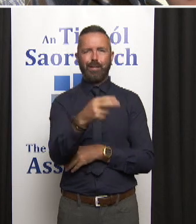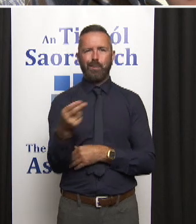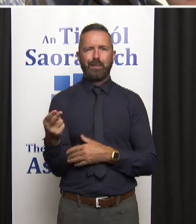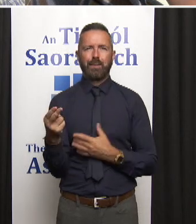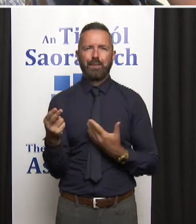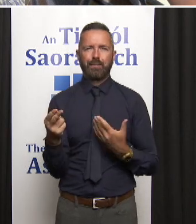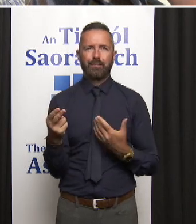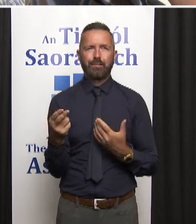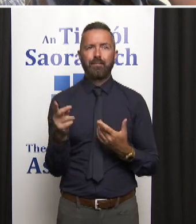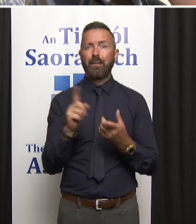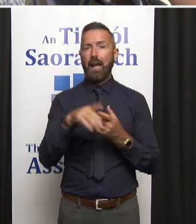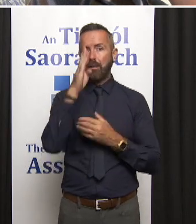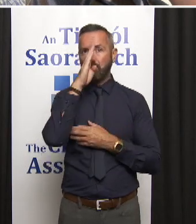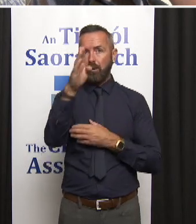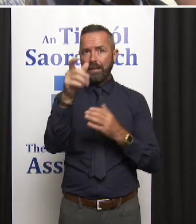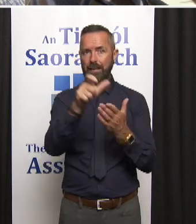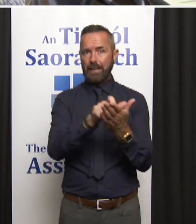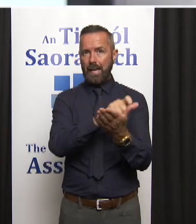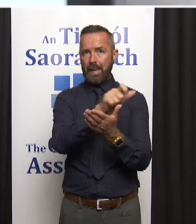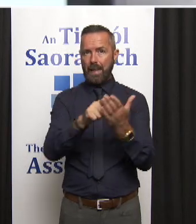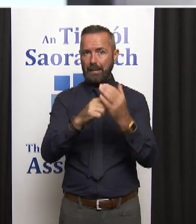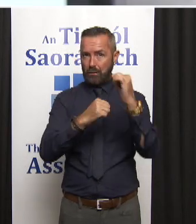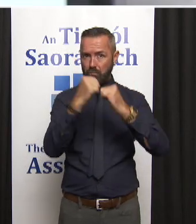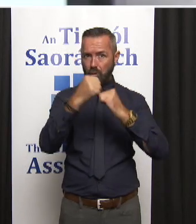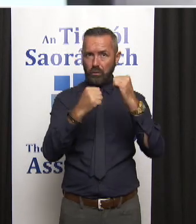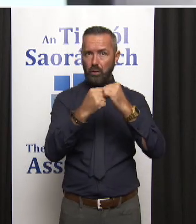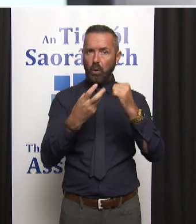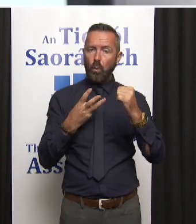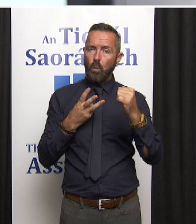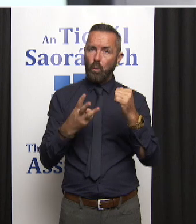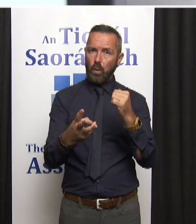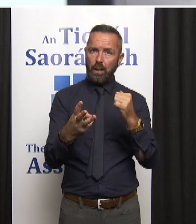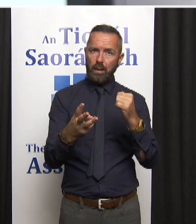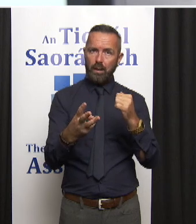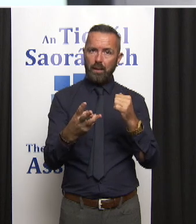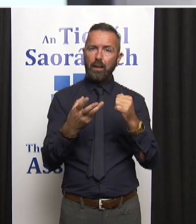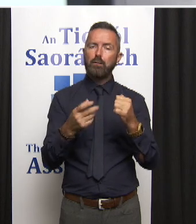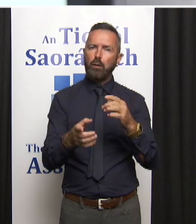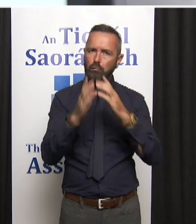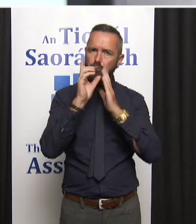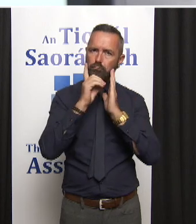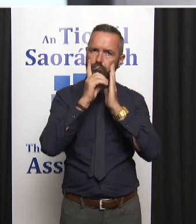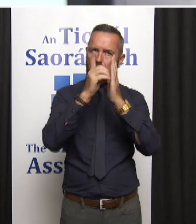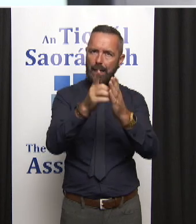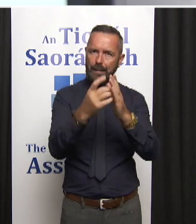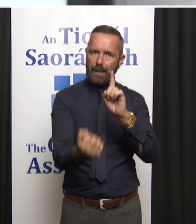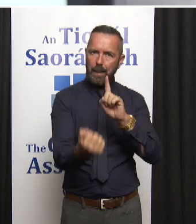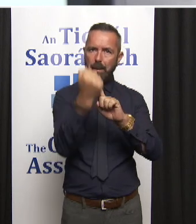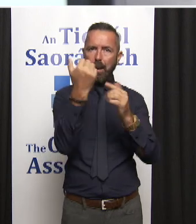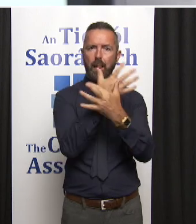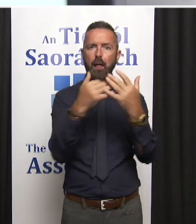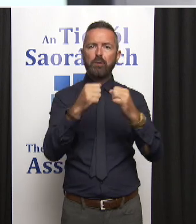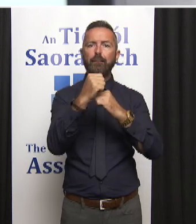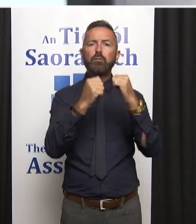directly elected structure underpinning that would of the necessity directly impact on many of the operations and structures